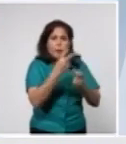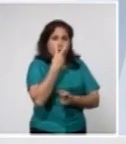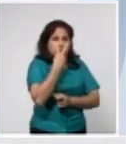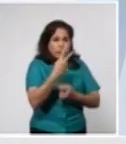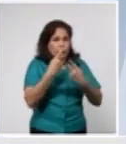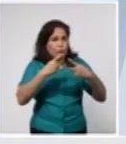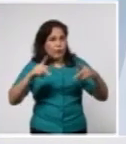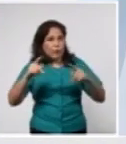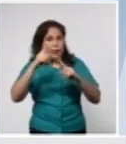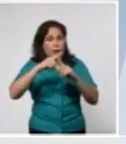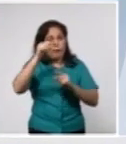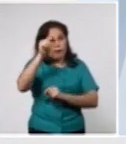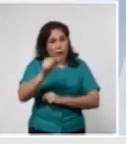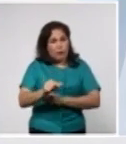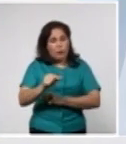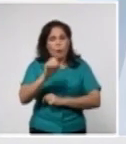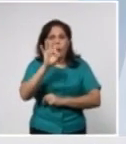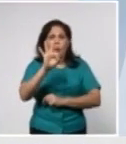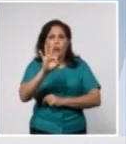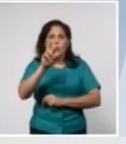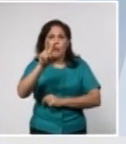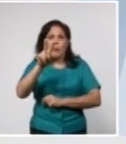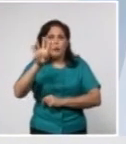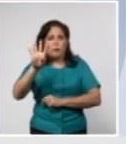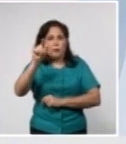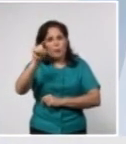and specialists follow